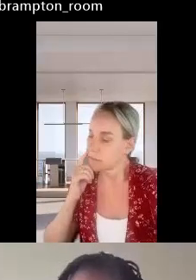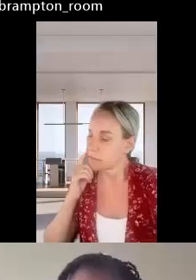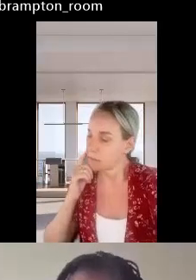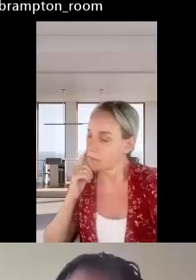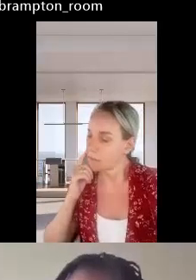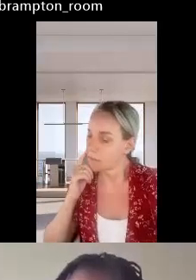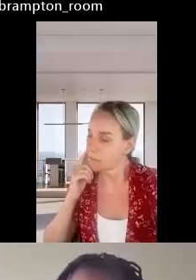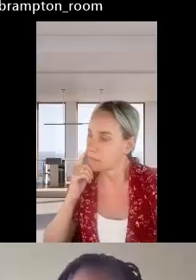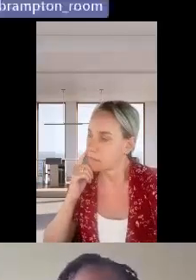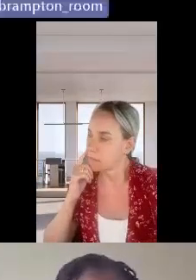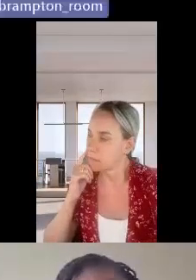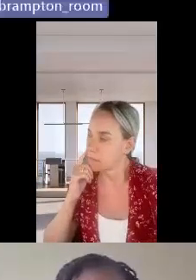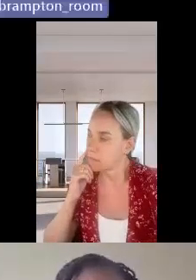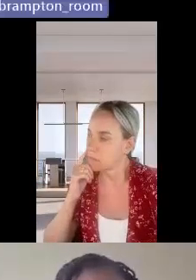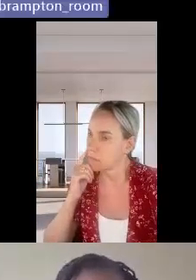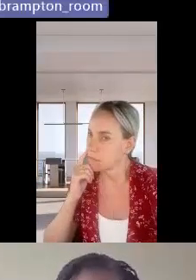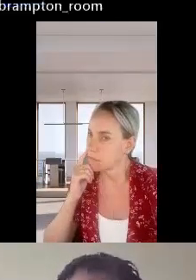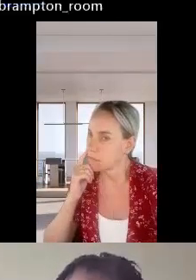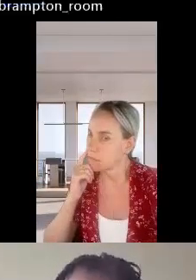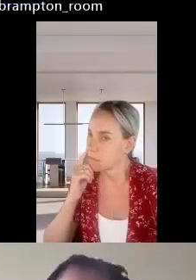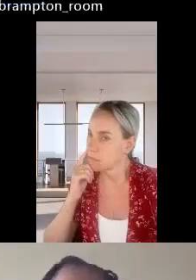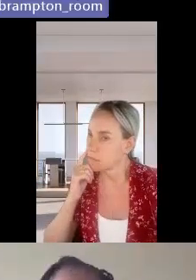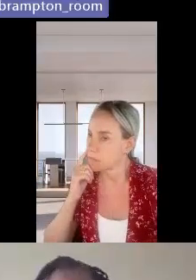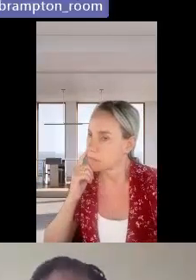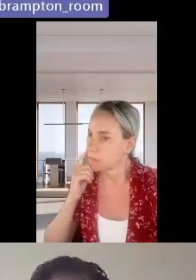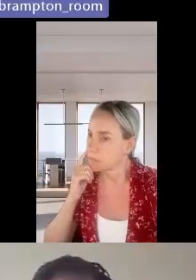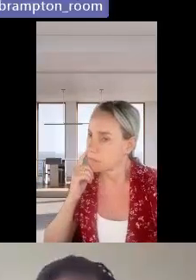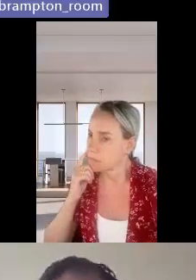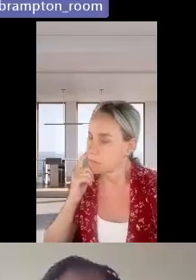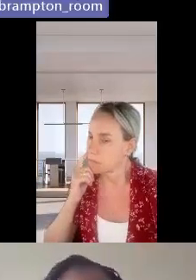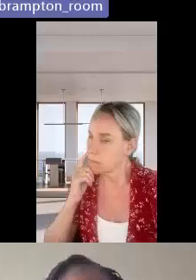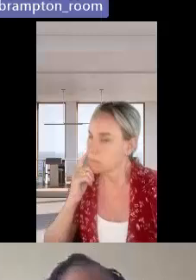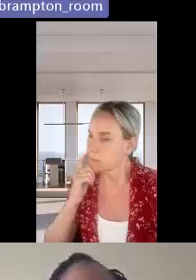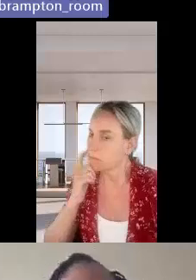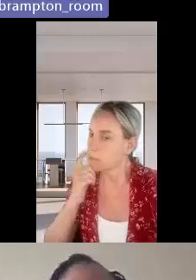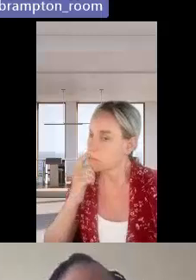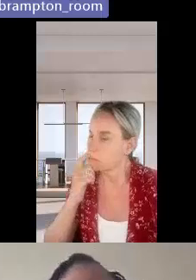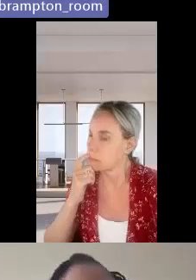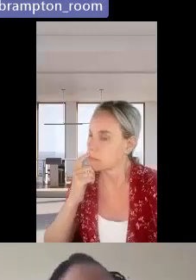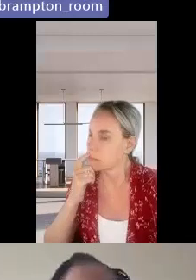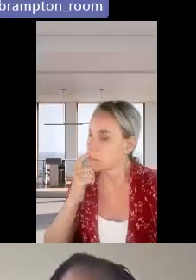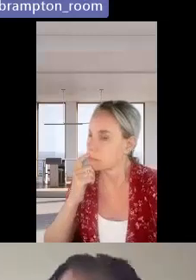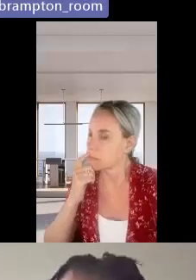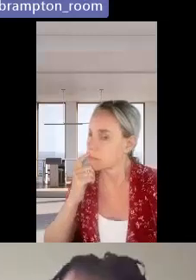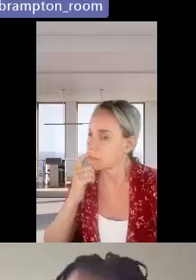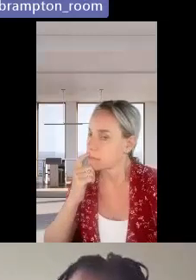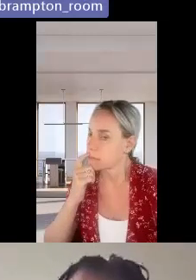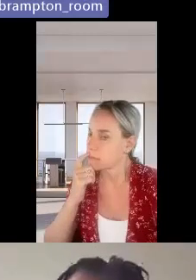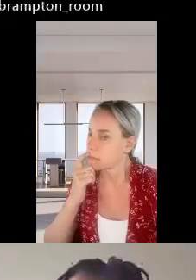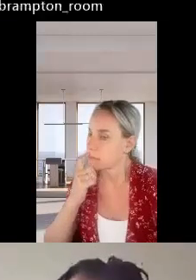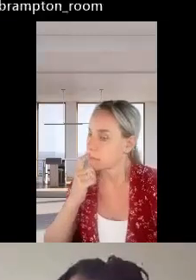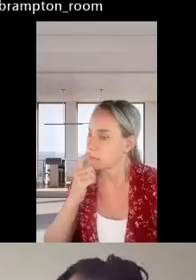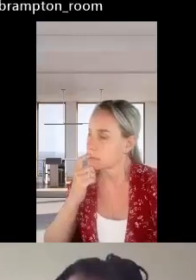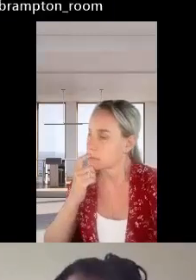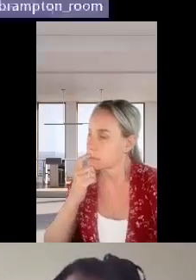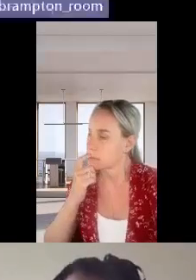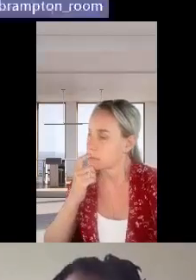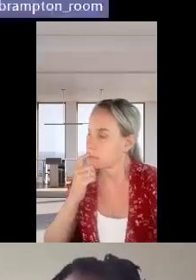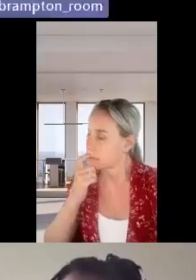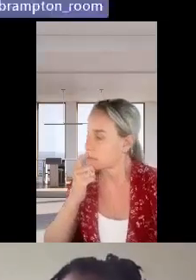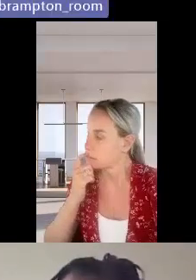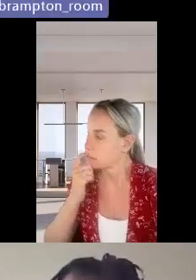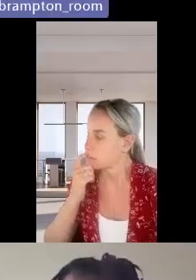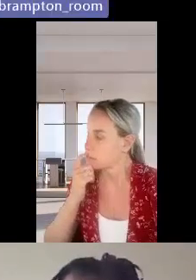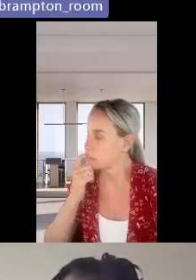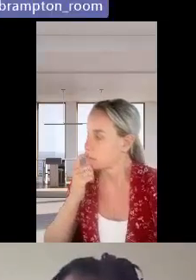advisors. Okay. But I will double check and clarify. No, thank you for all that. Trustee Alch, you have a question?